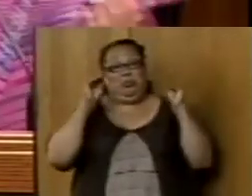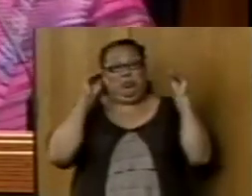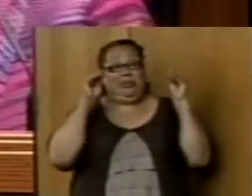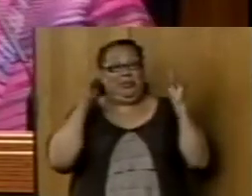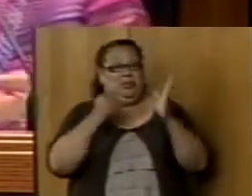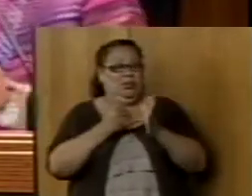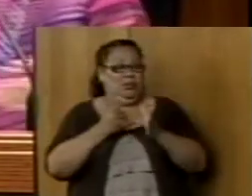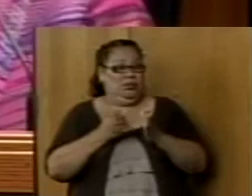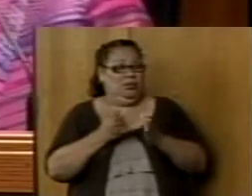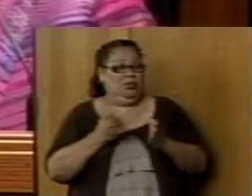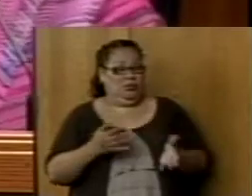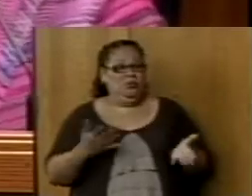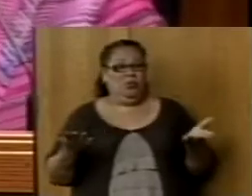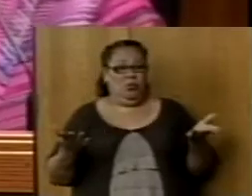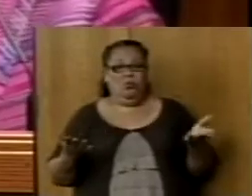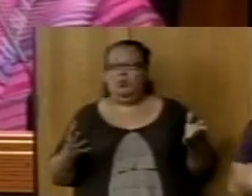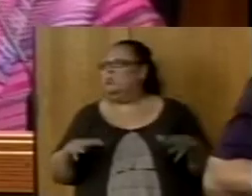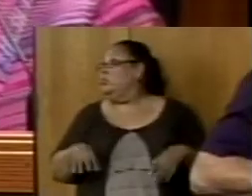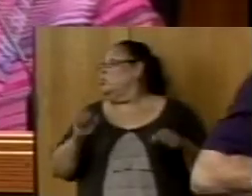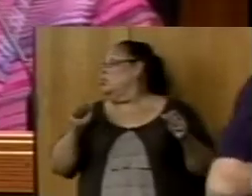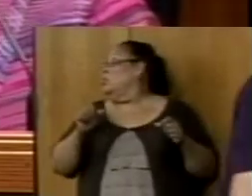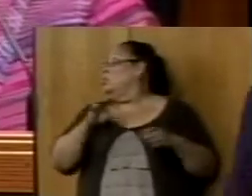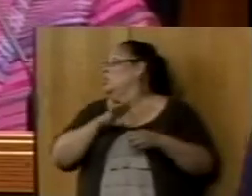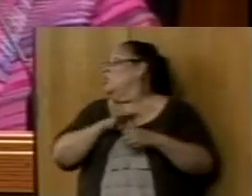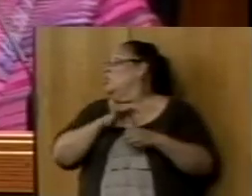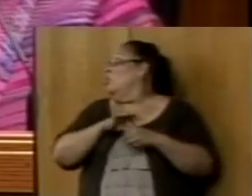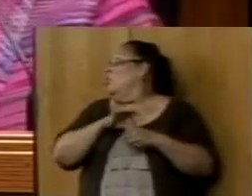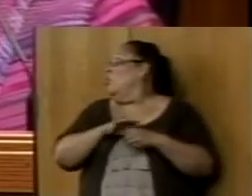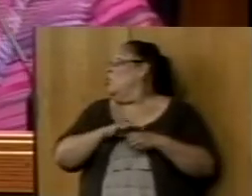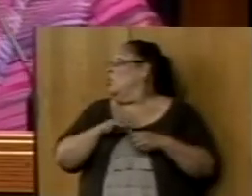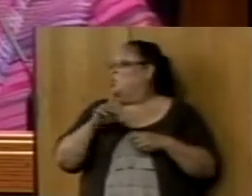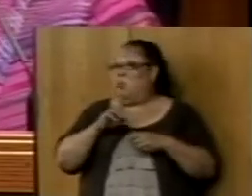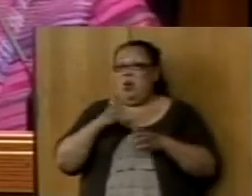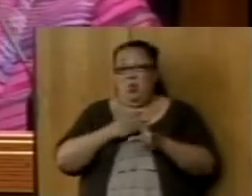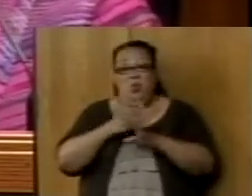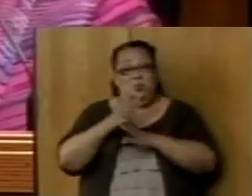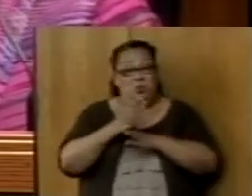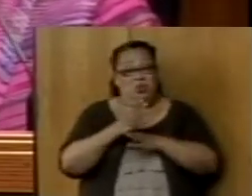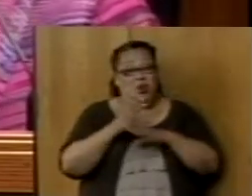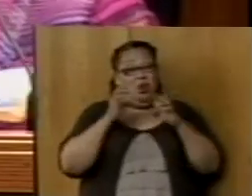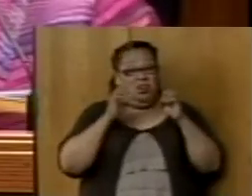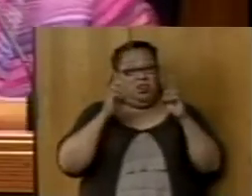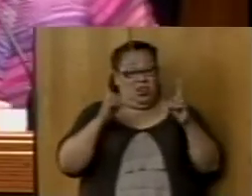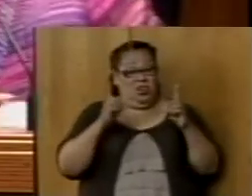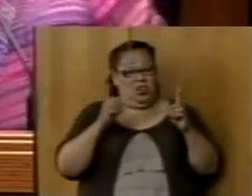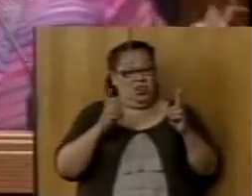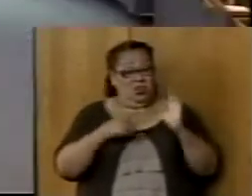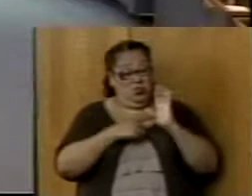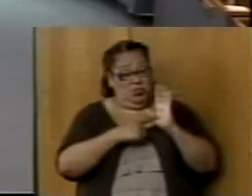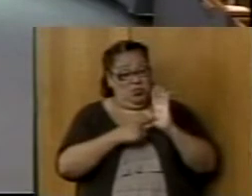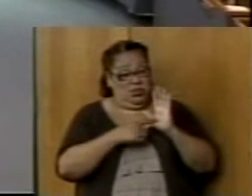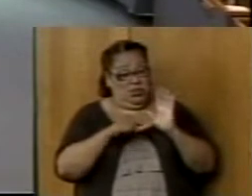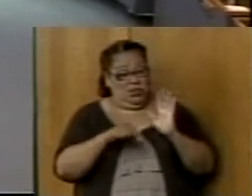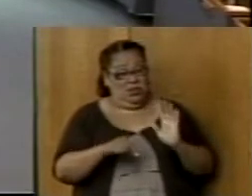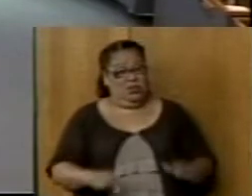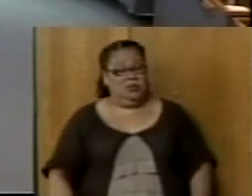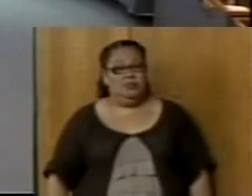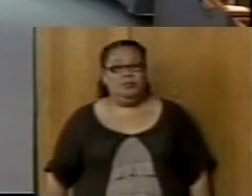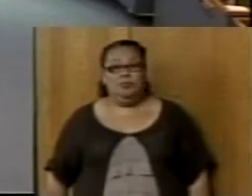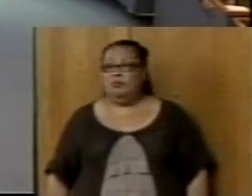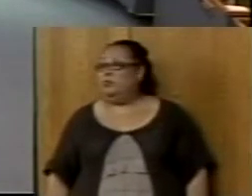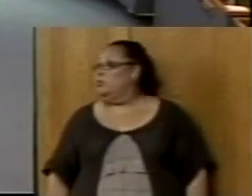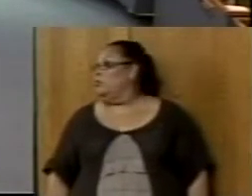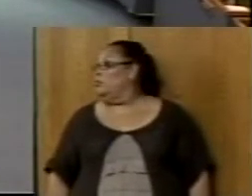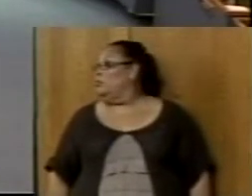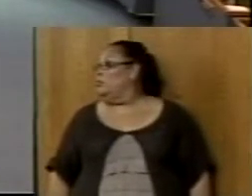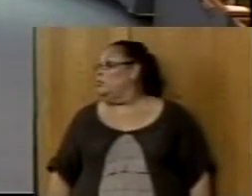have we gone out and taken some kind of poll to see where our majority of our educators stand with this? Let me have Dr.